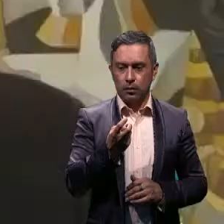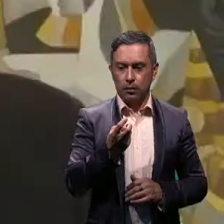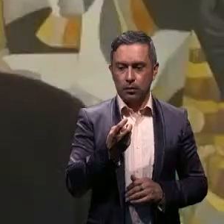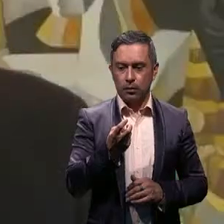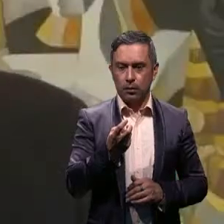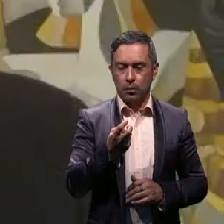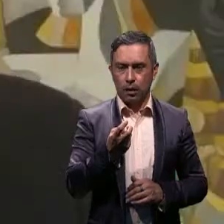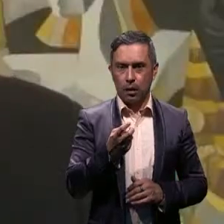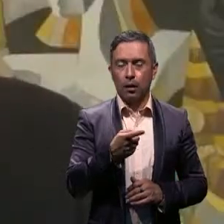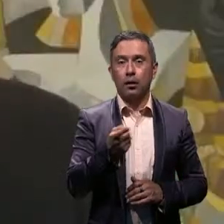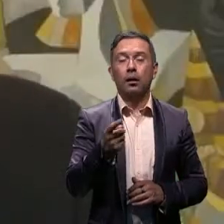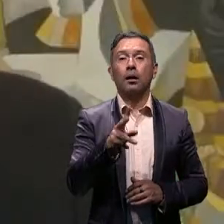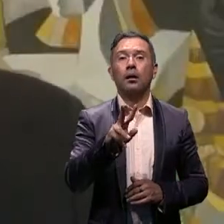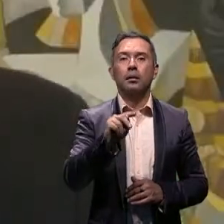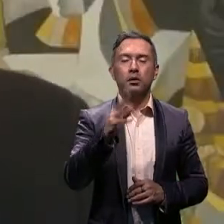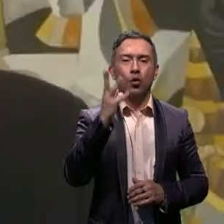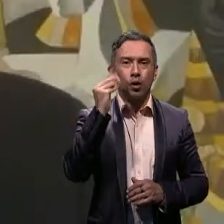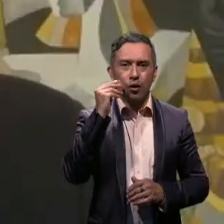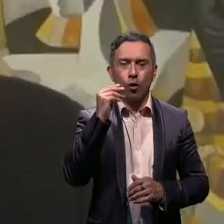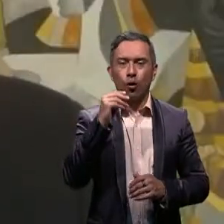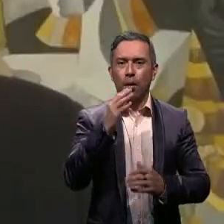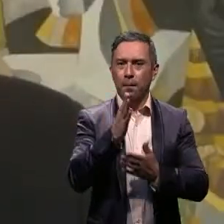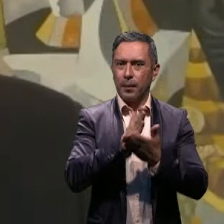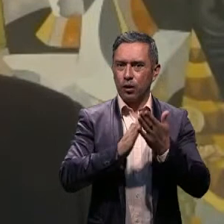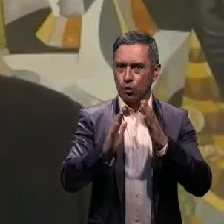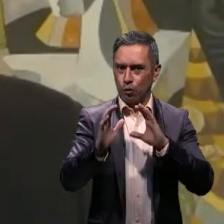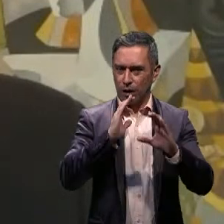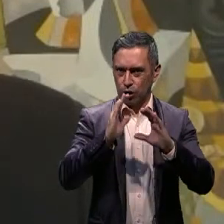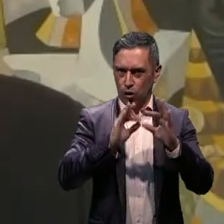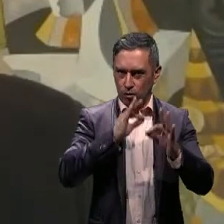news, and the media